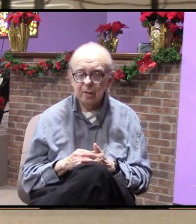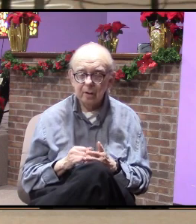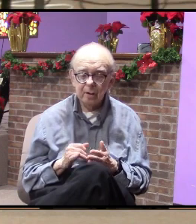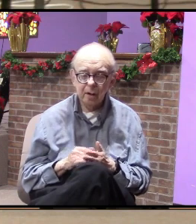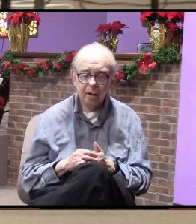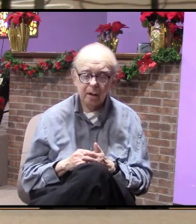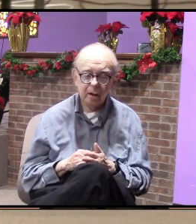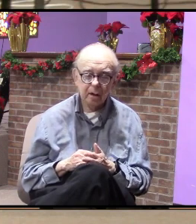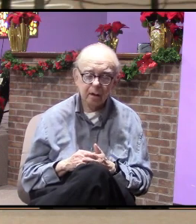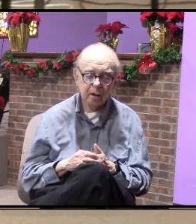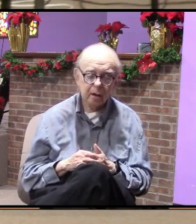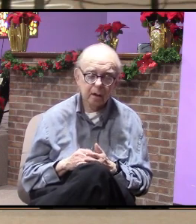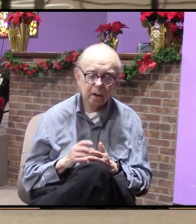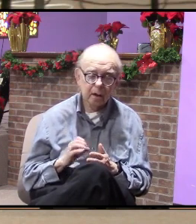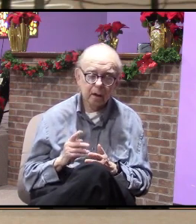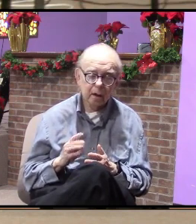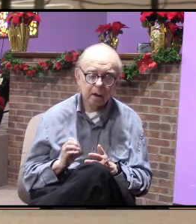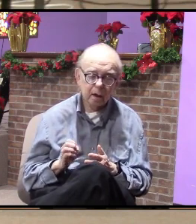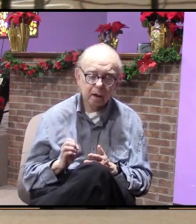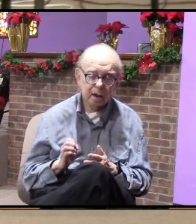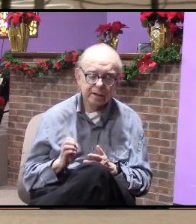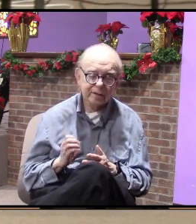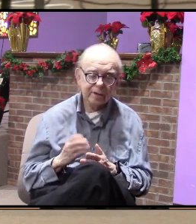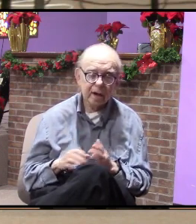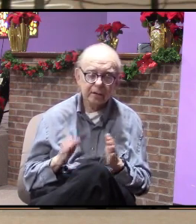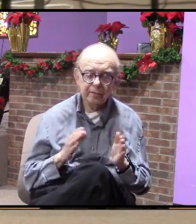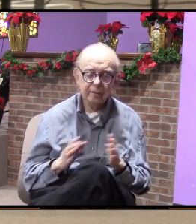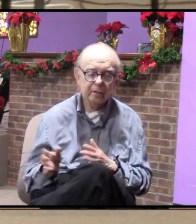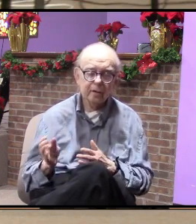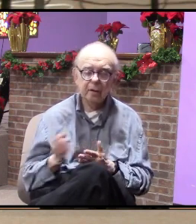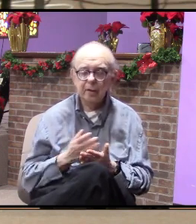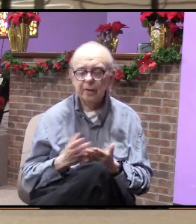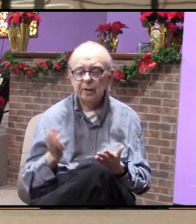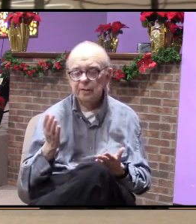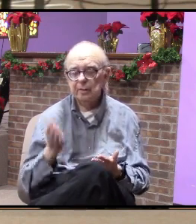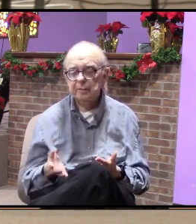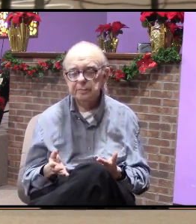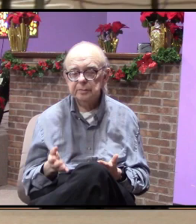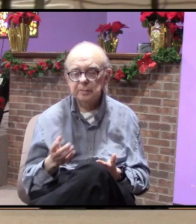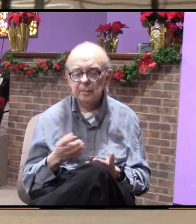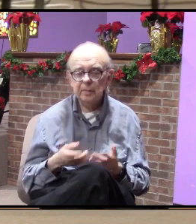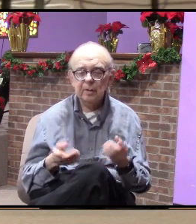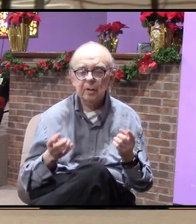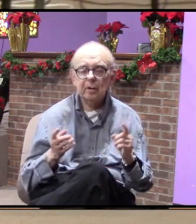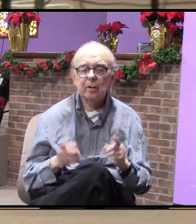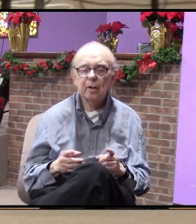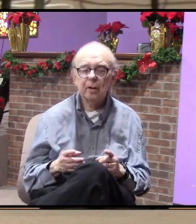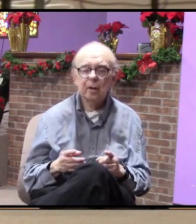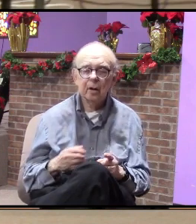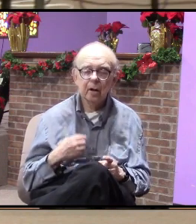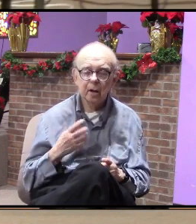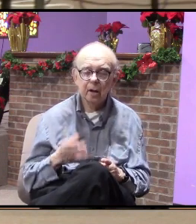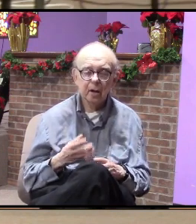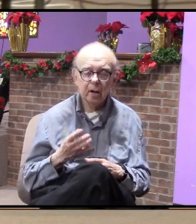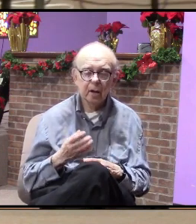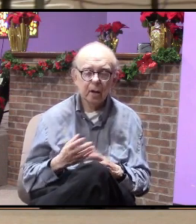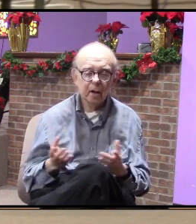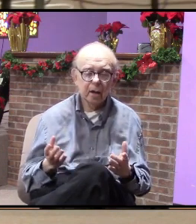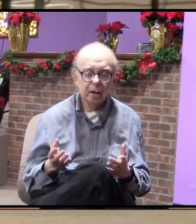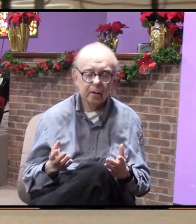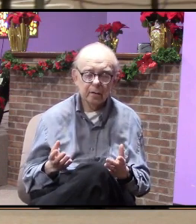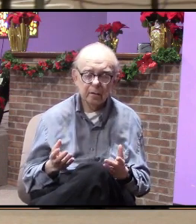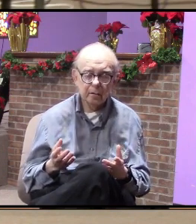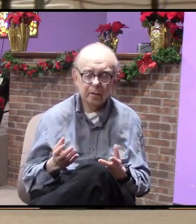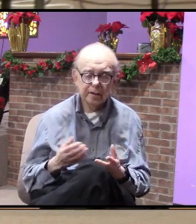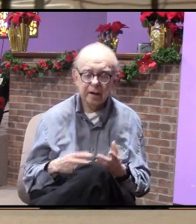the cadence is off order, out of order in the things that are there. And so what ends up happening is we get out of the groove, we get